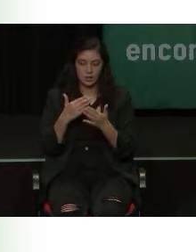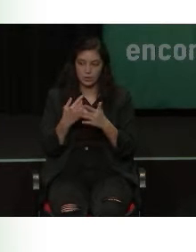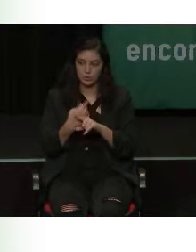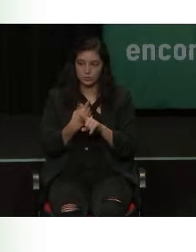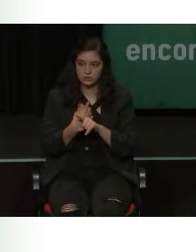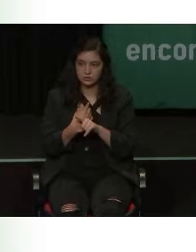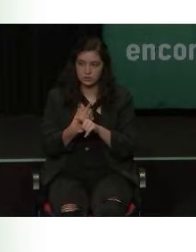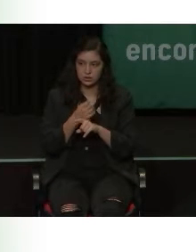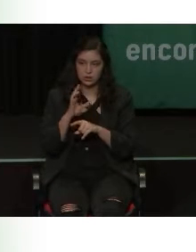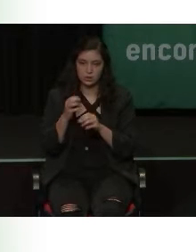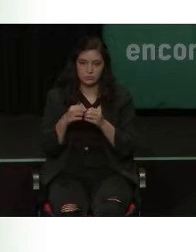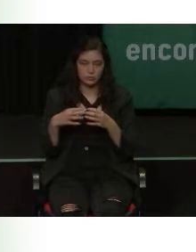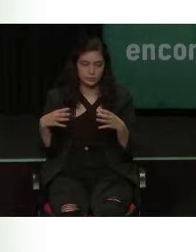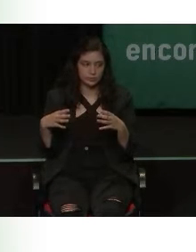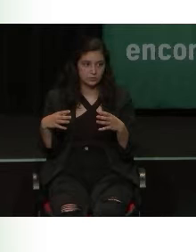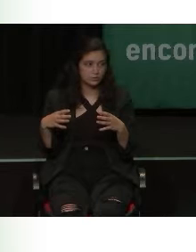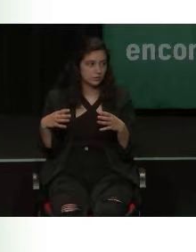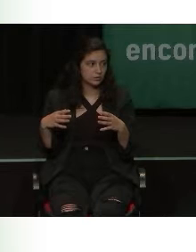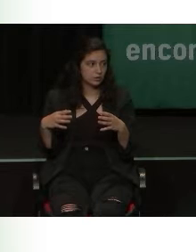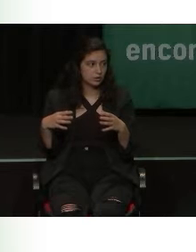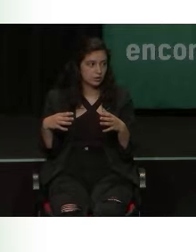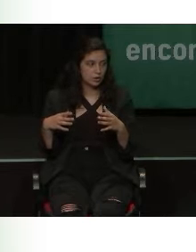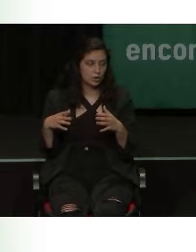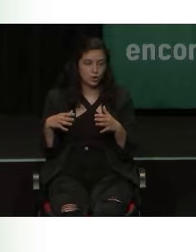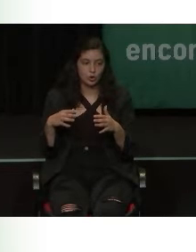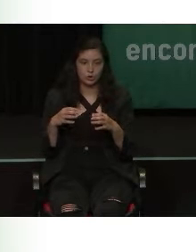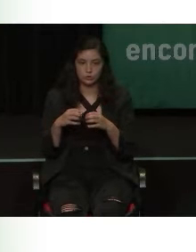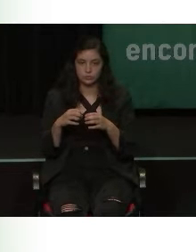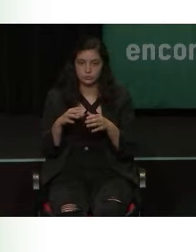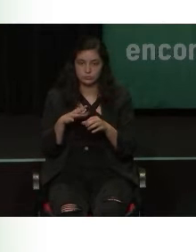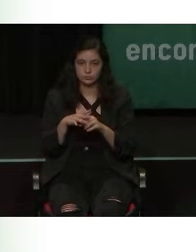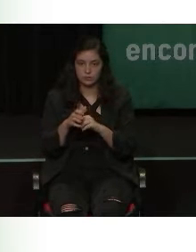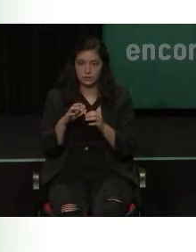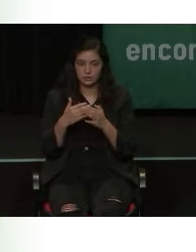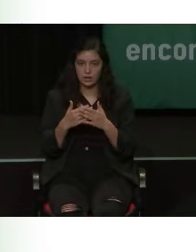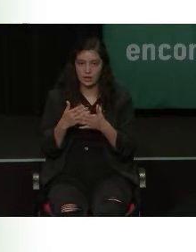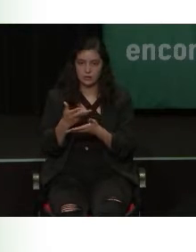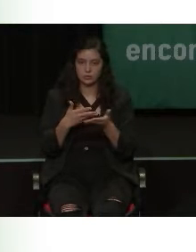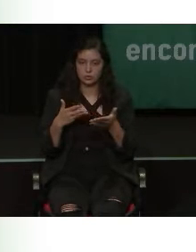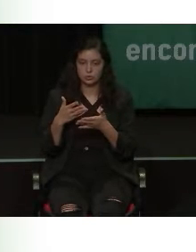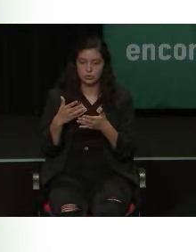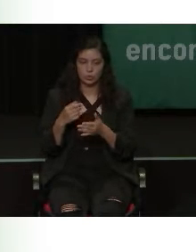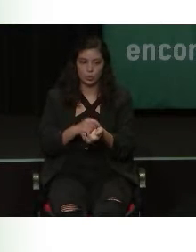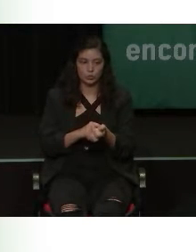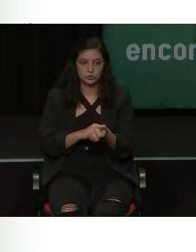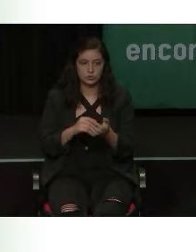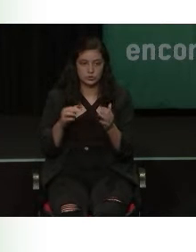was significant, means the more fear against COVID or about